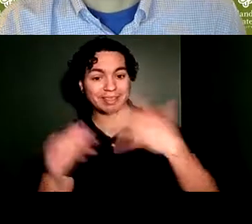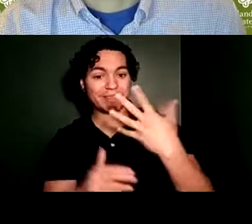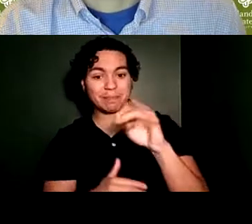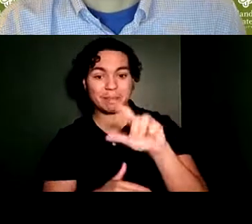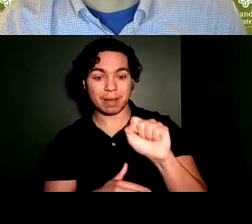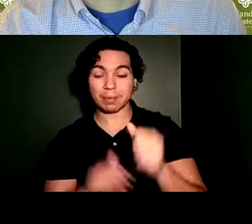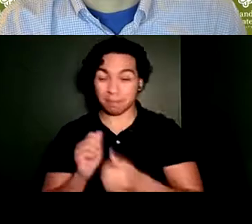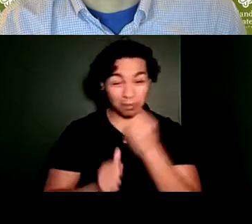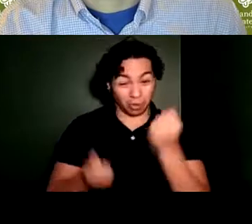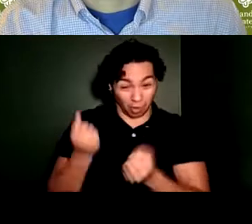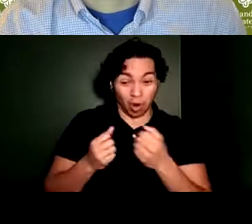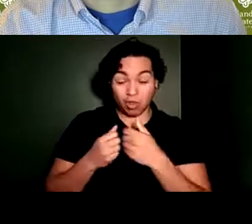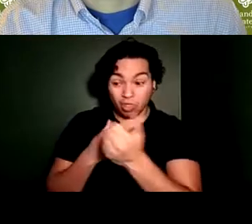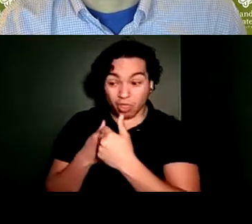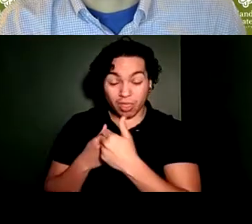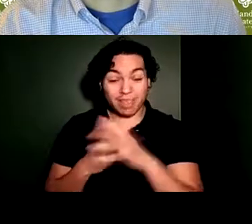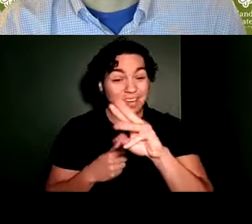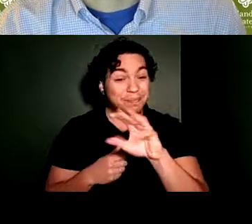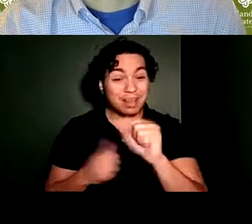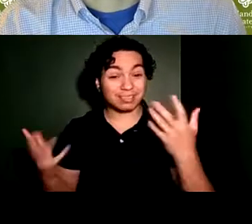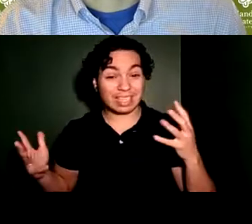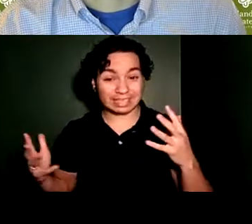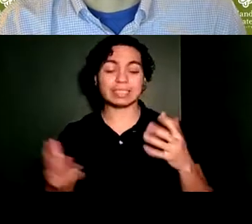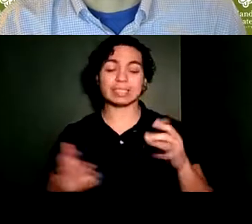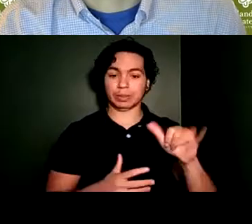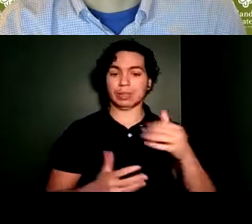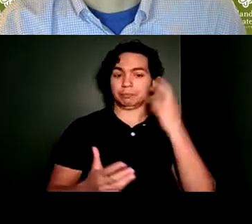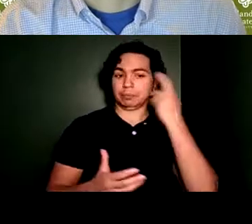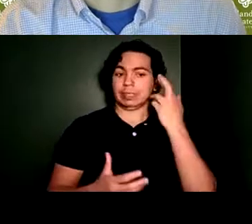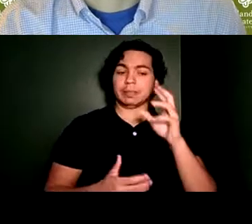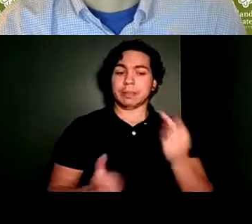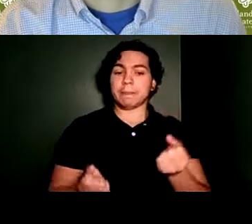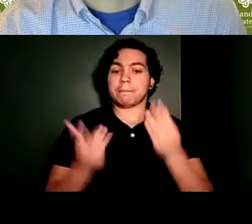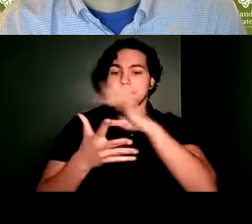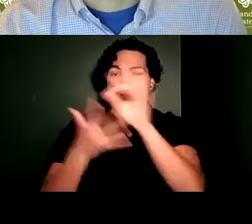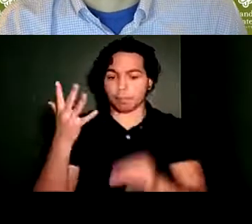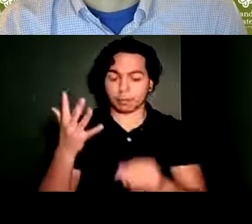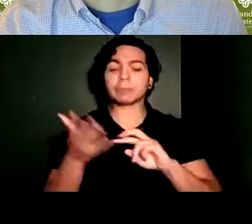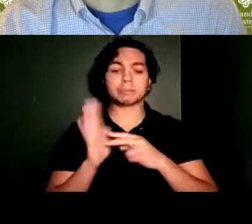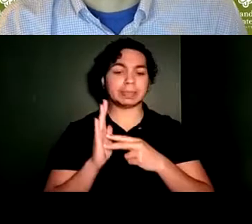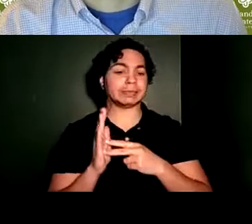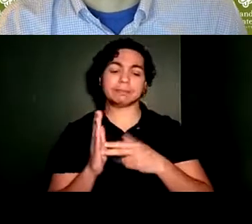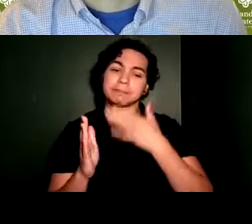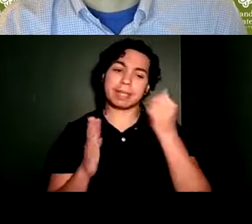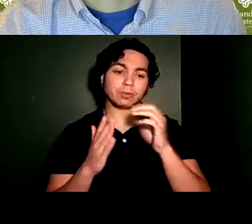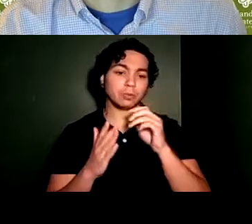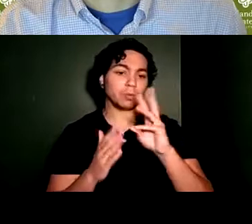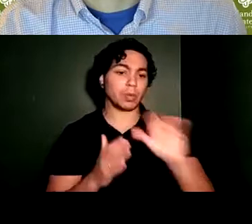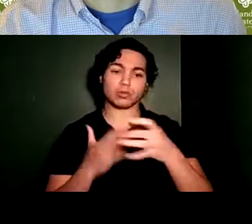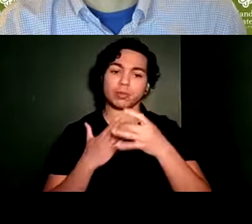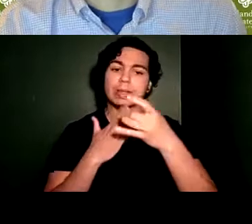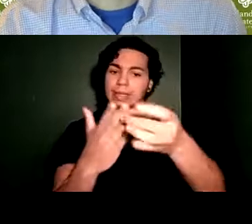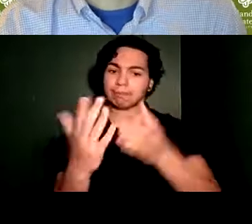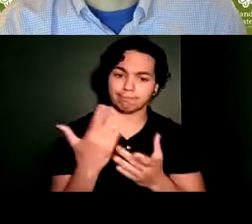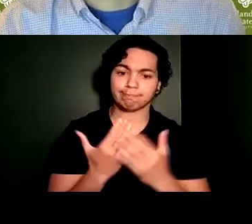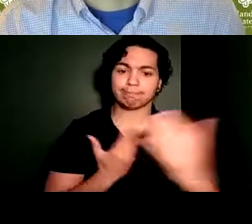under 5 miles. And so we see that multimodal options are definitely the wave of the future, and Lime is glad to be an innovator in that space. And